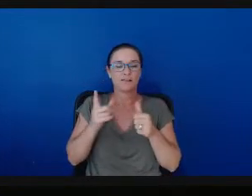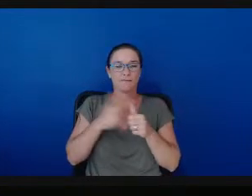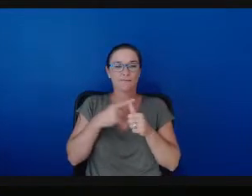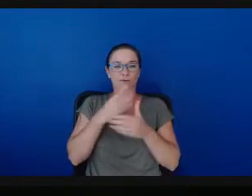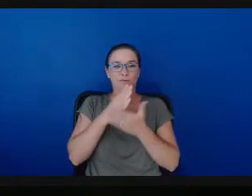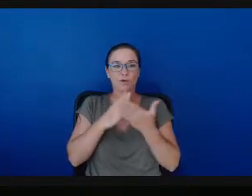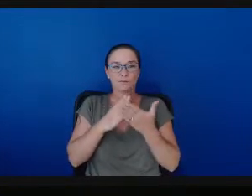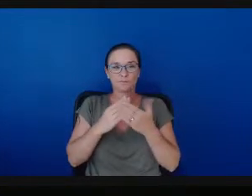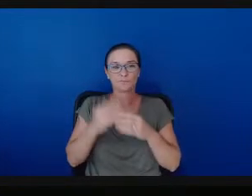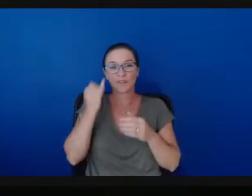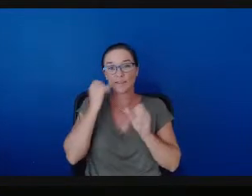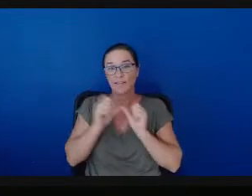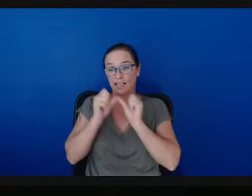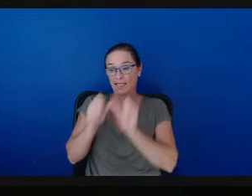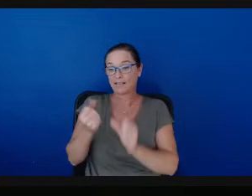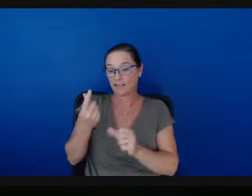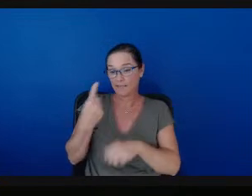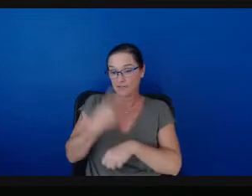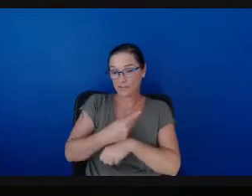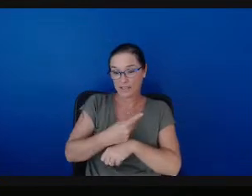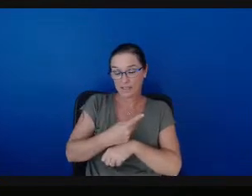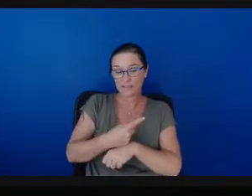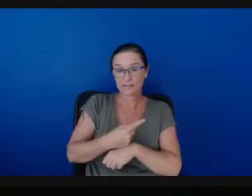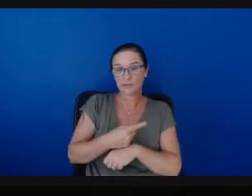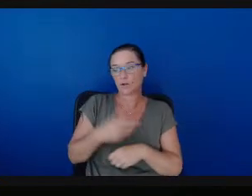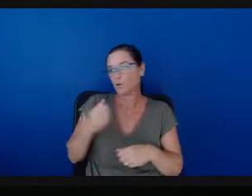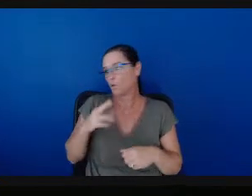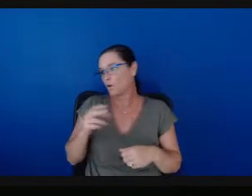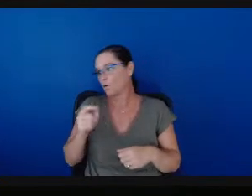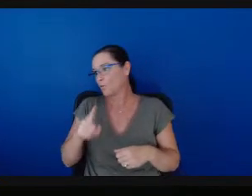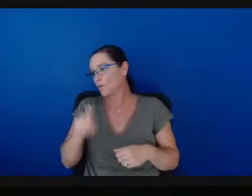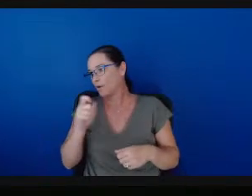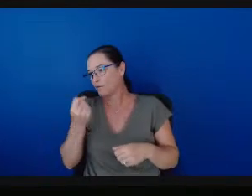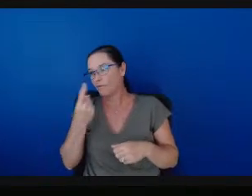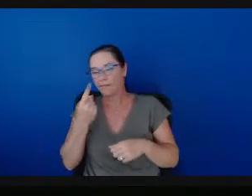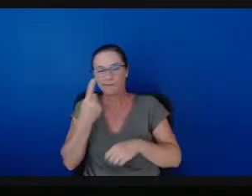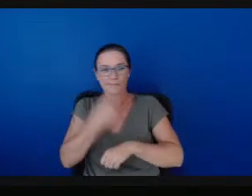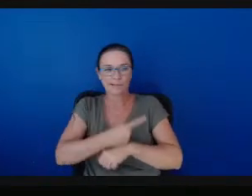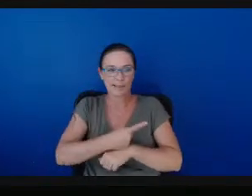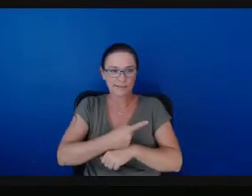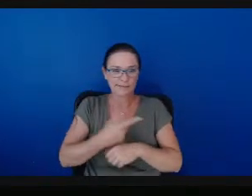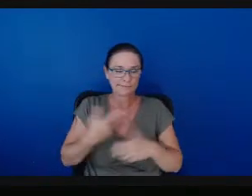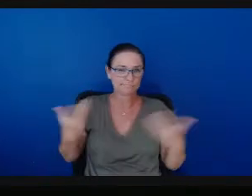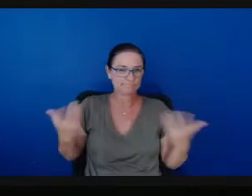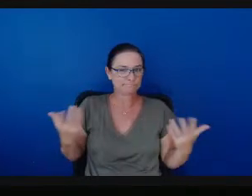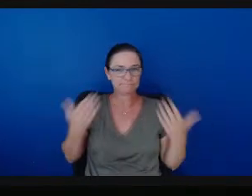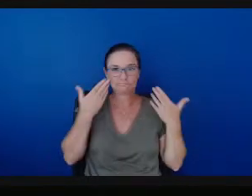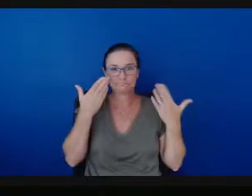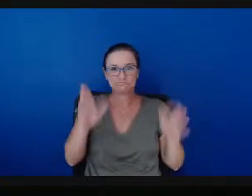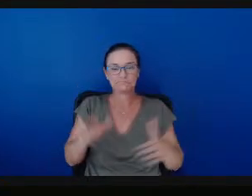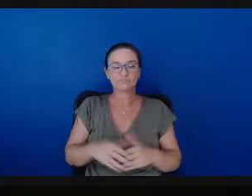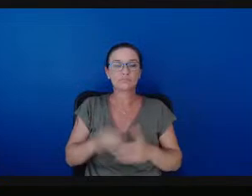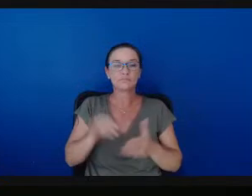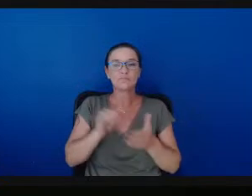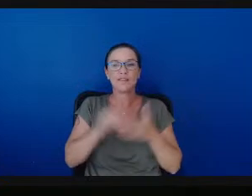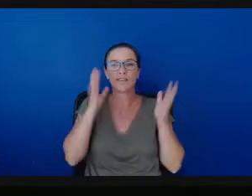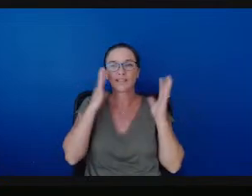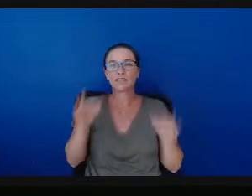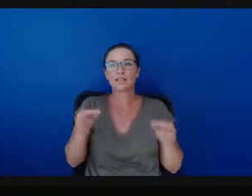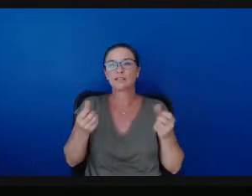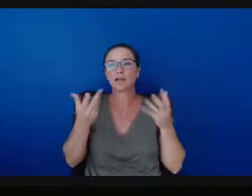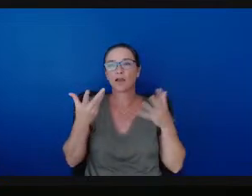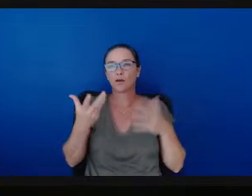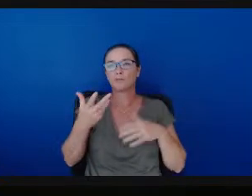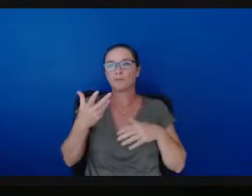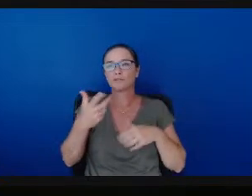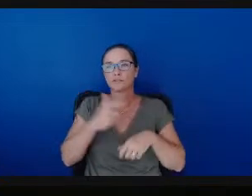If it lasts 11 days, it does a lot less work than if it lasts 111 days. And that's mostly what determines how long it takes to fill, is